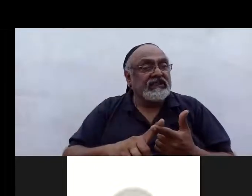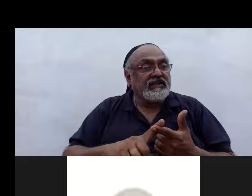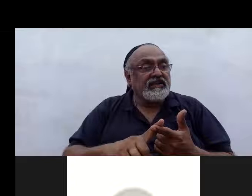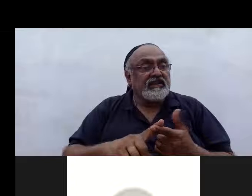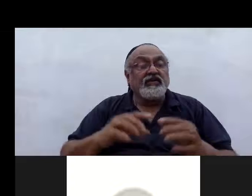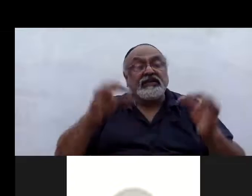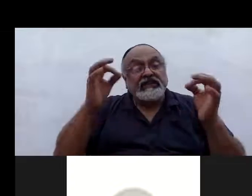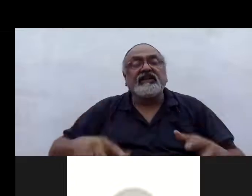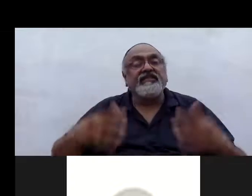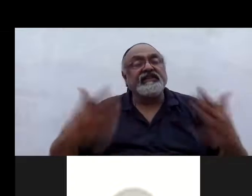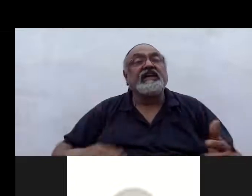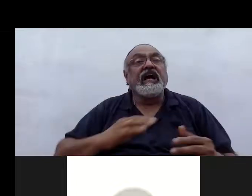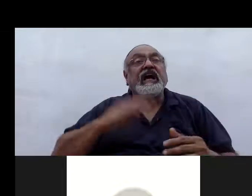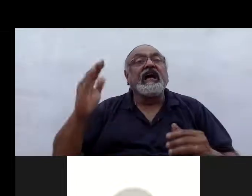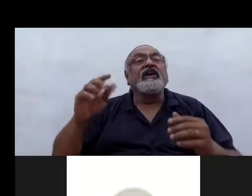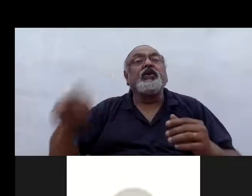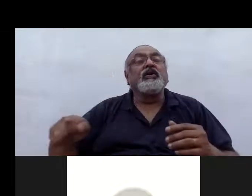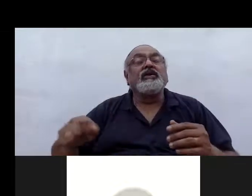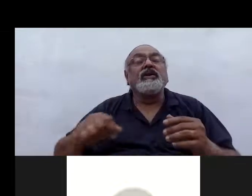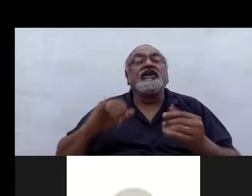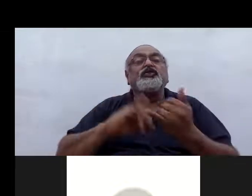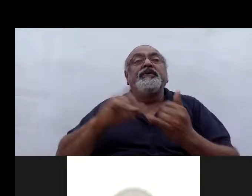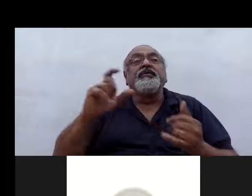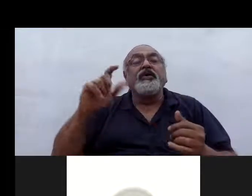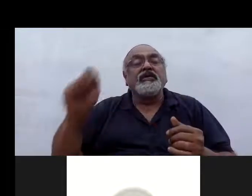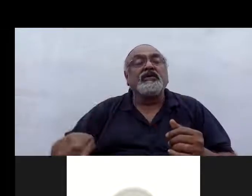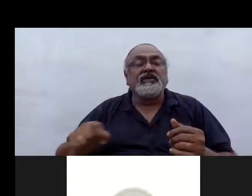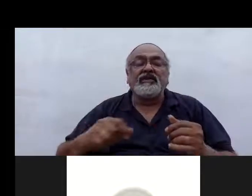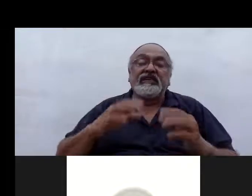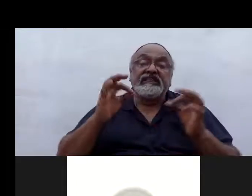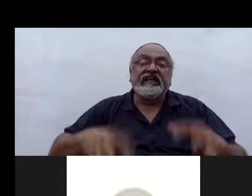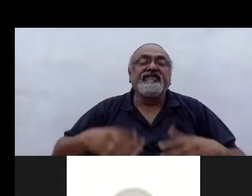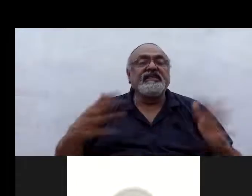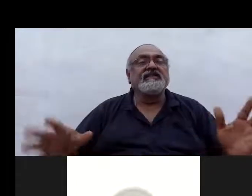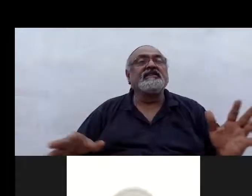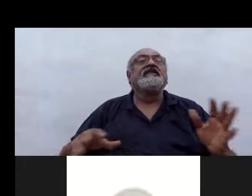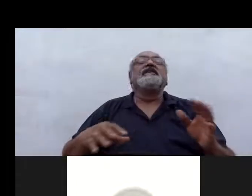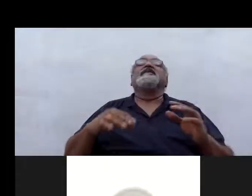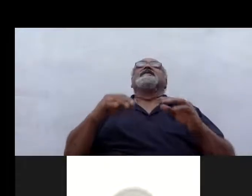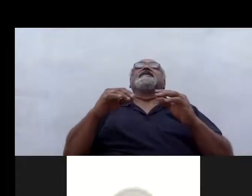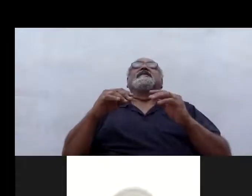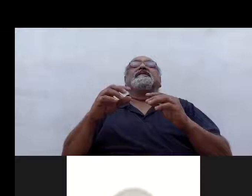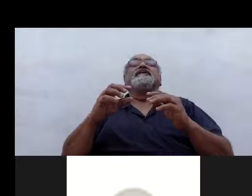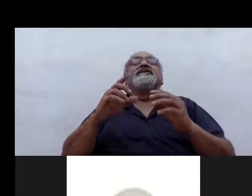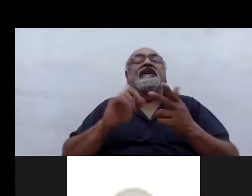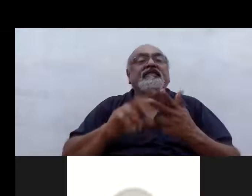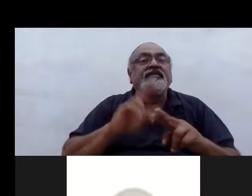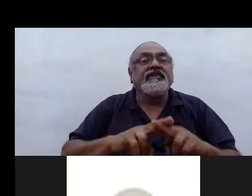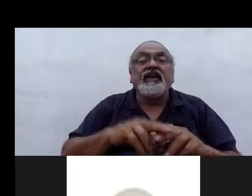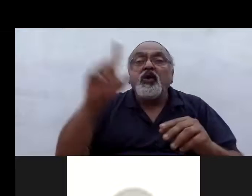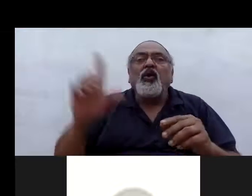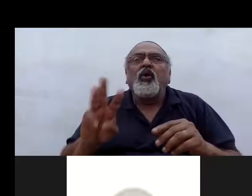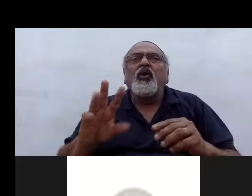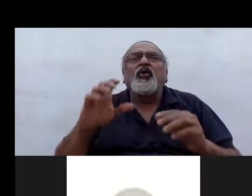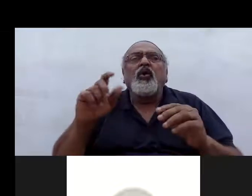Court or Supreme Court. Why not the lower courts can be a question. Because every time the parties will definitely appeal.